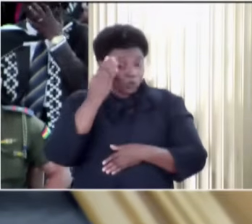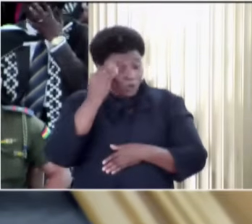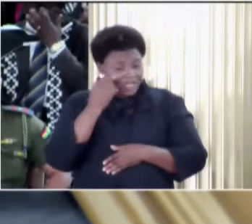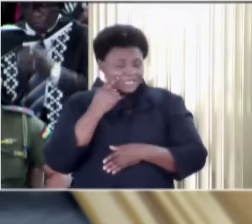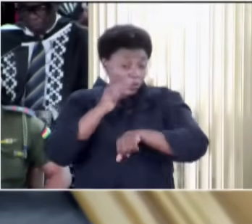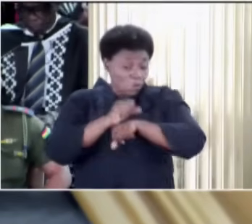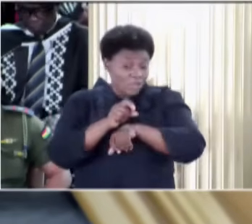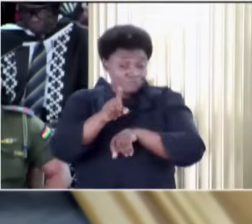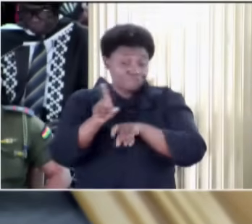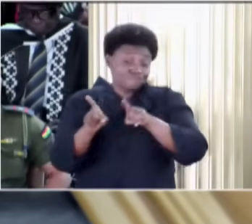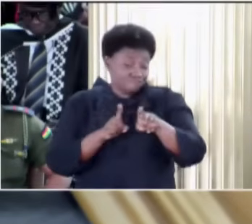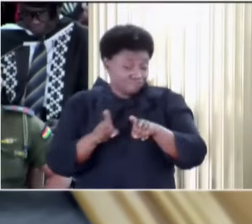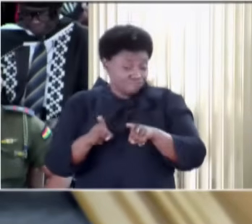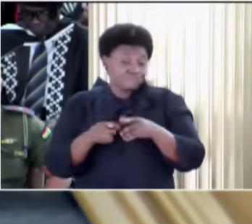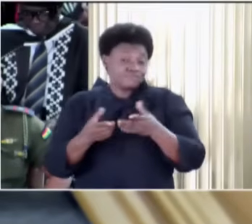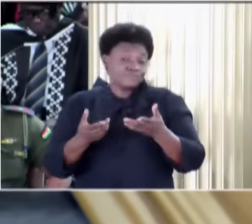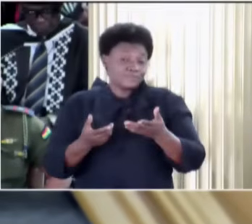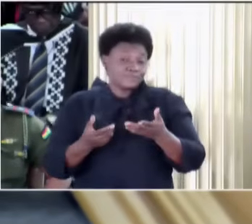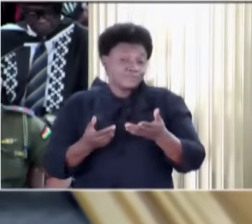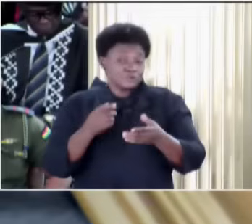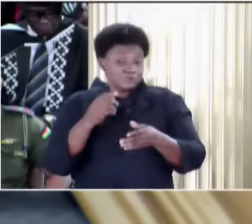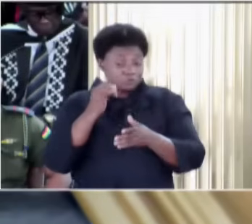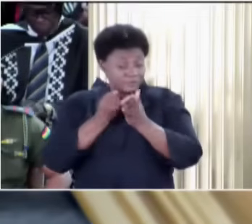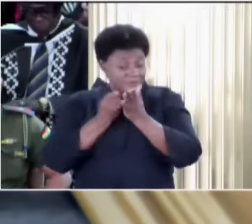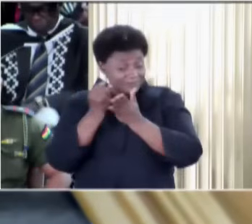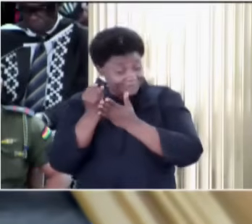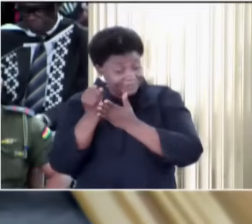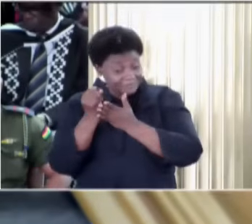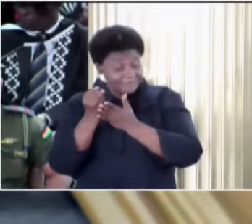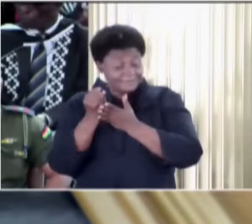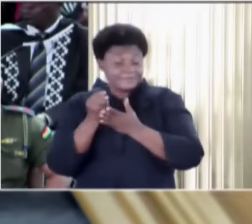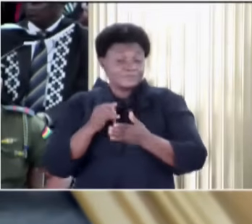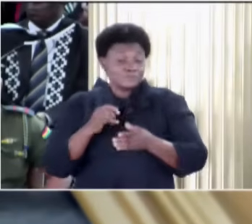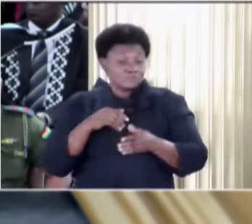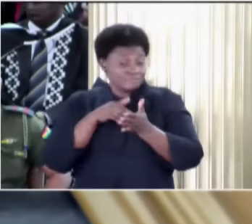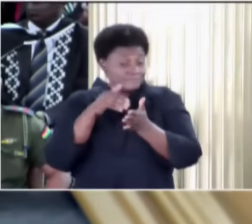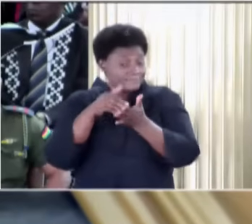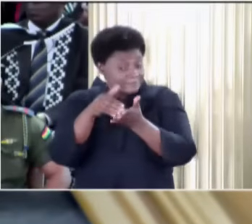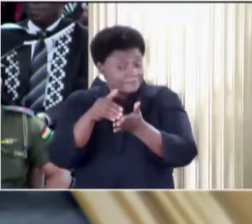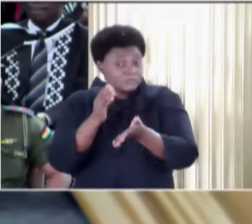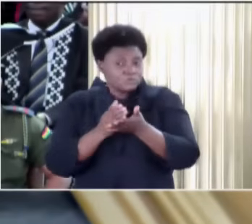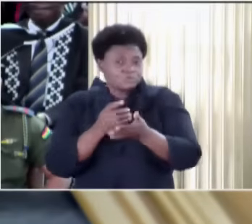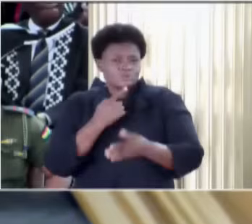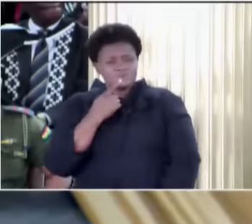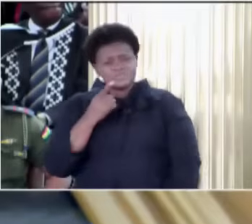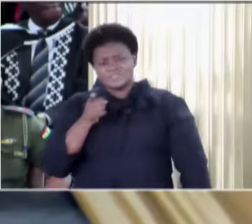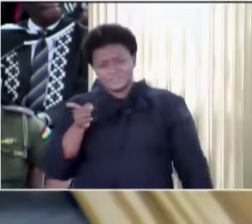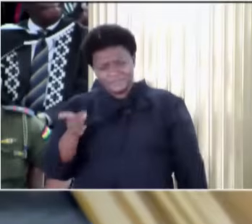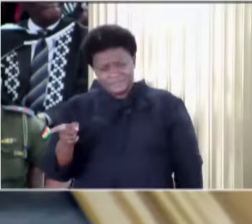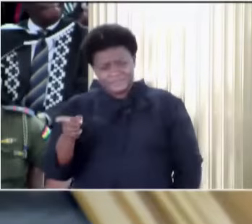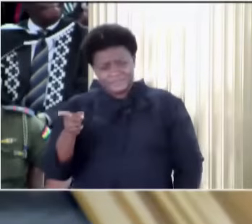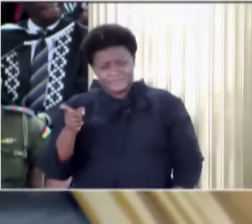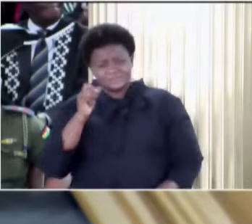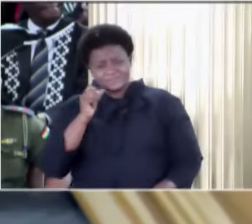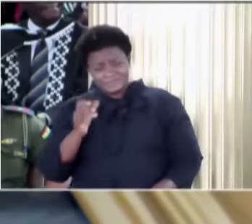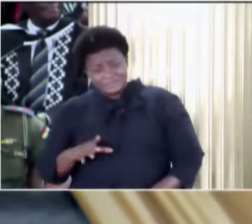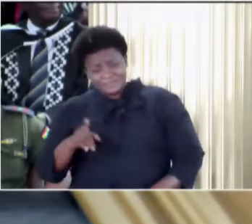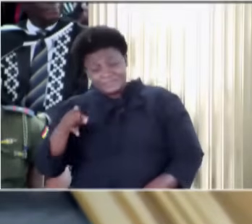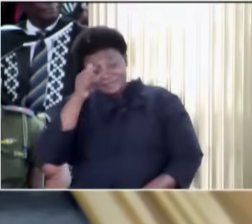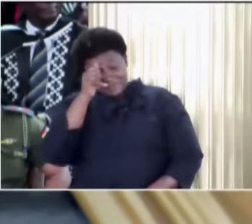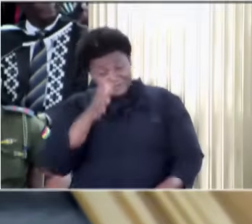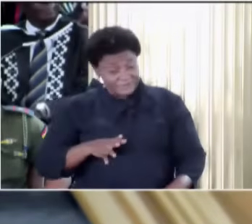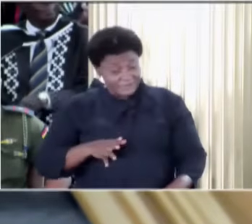do, your integrity, your consistency. Somebody will say, this lady or this